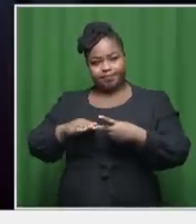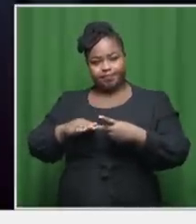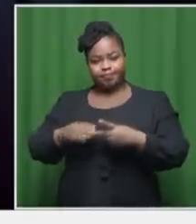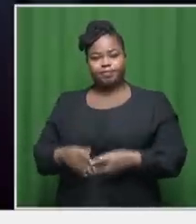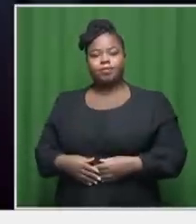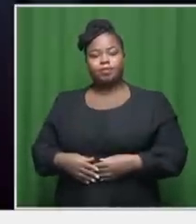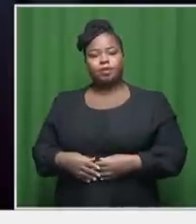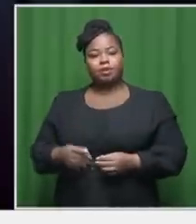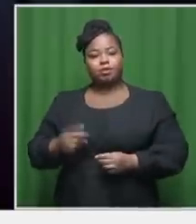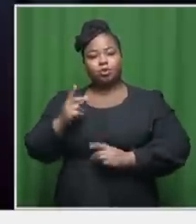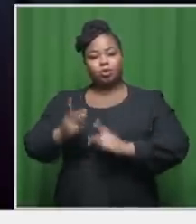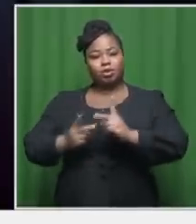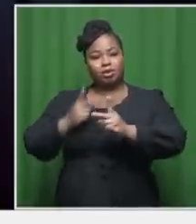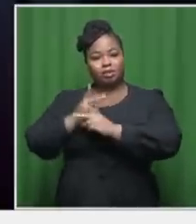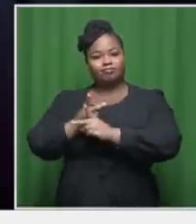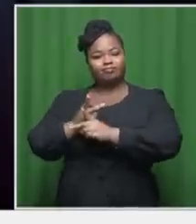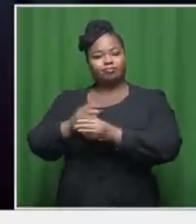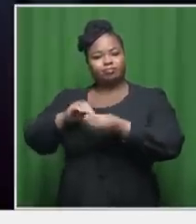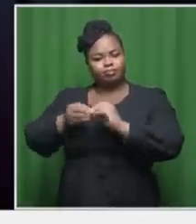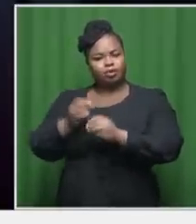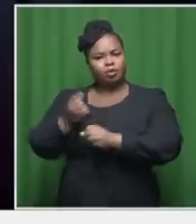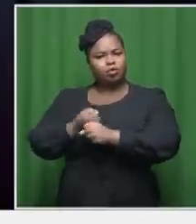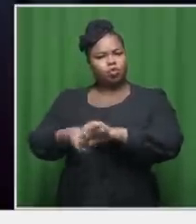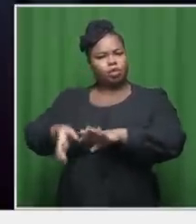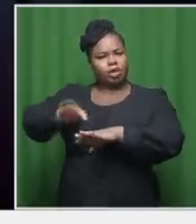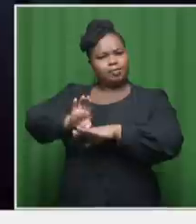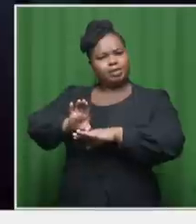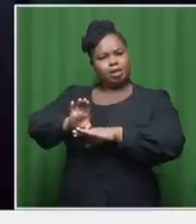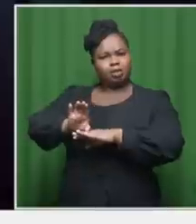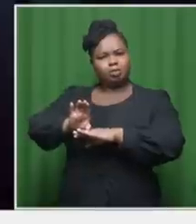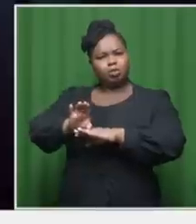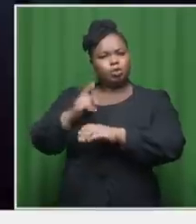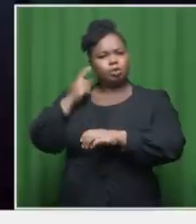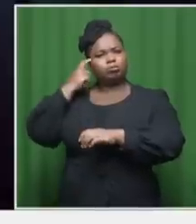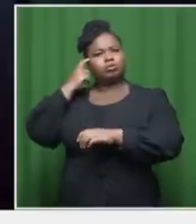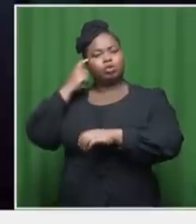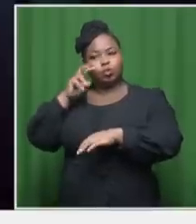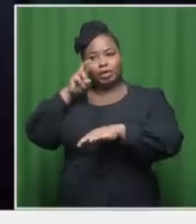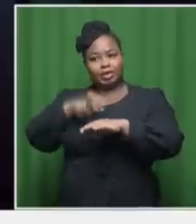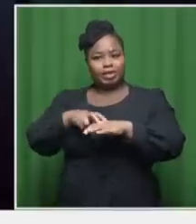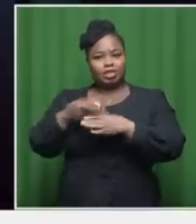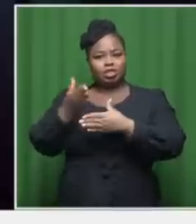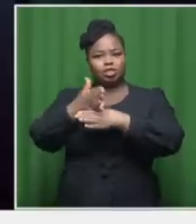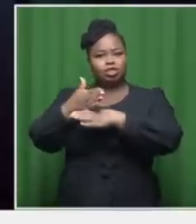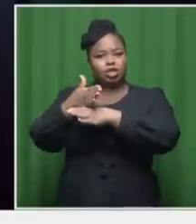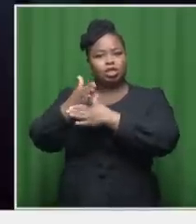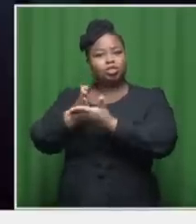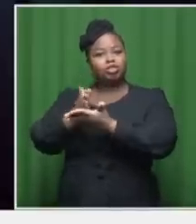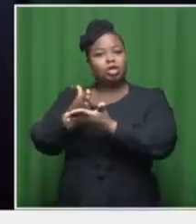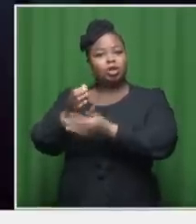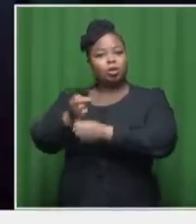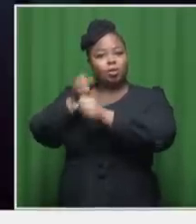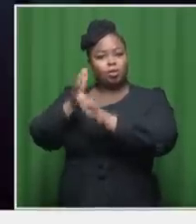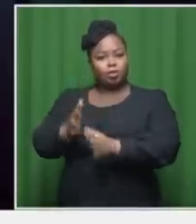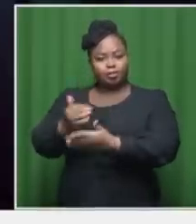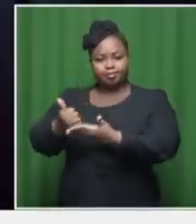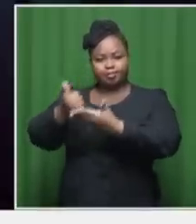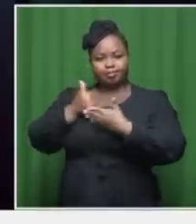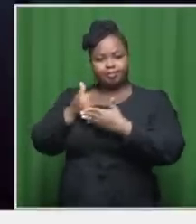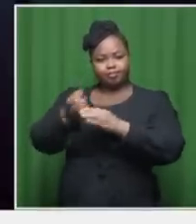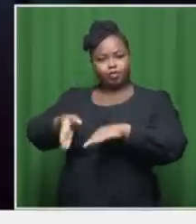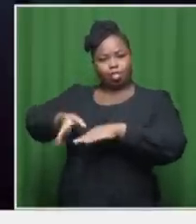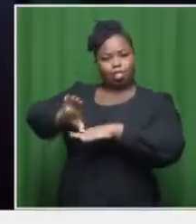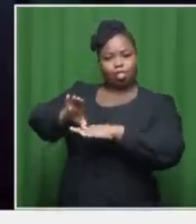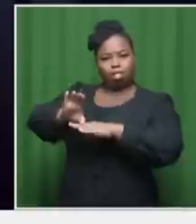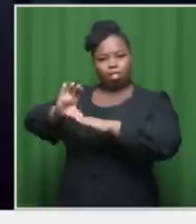the recapitalization. We clearly identified that we needed to get support from the shareholder in terms of the